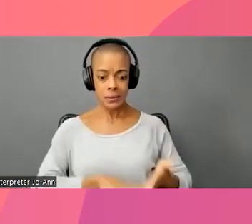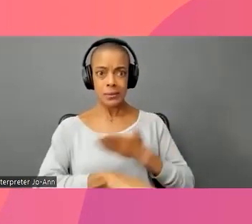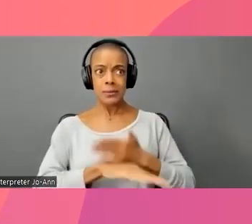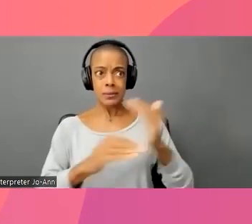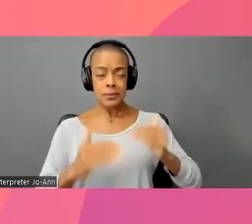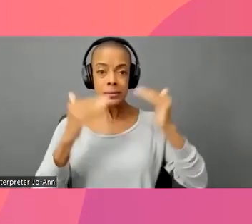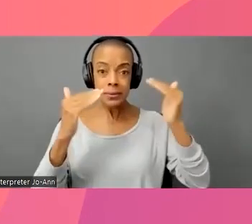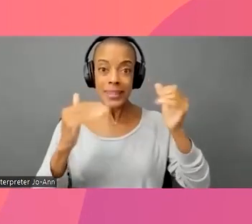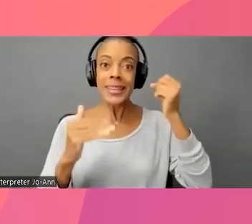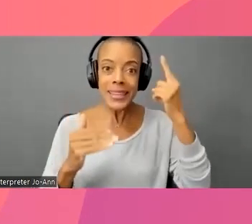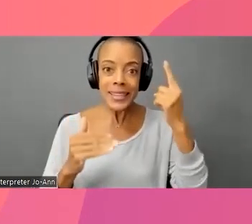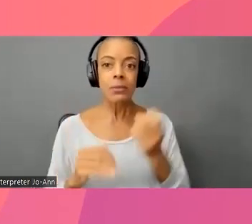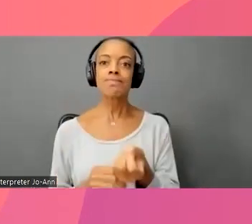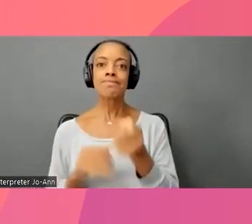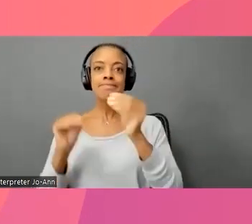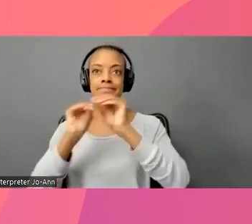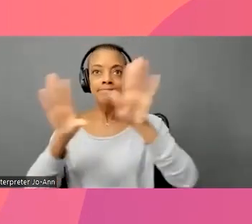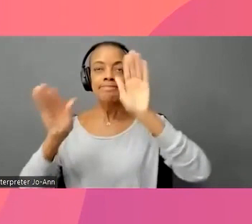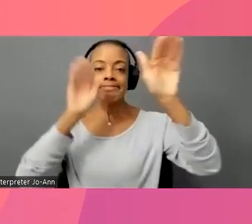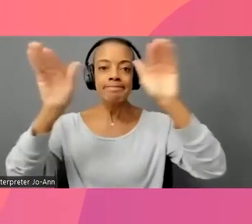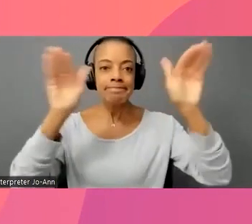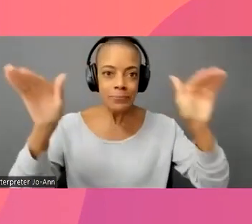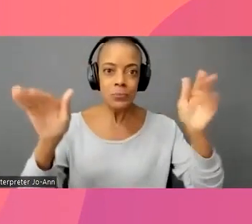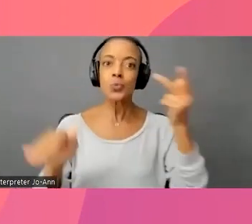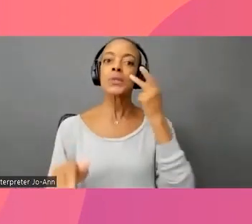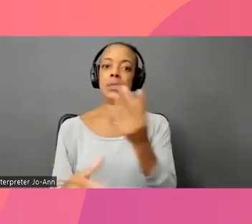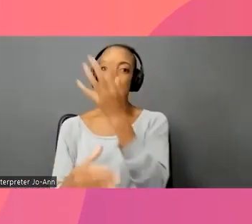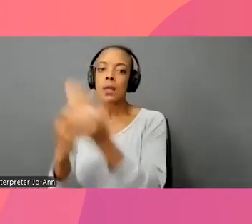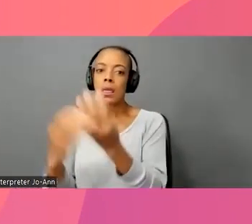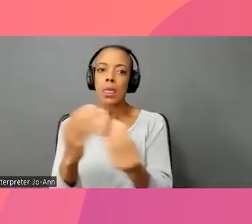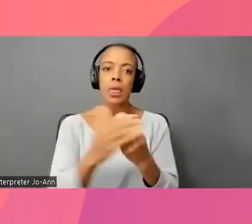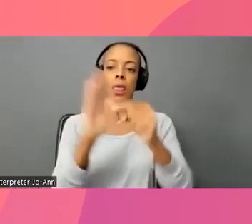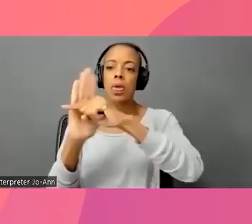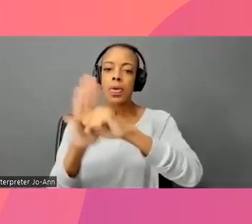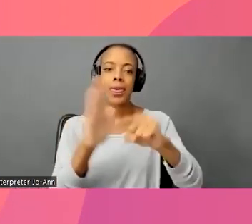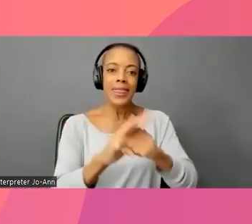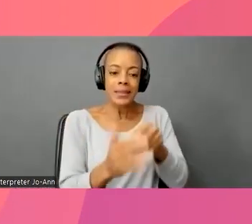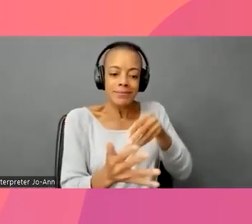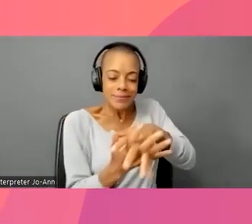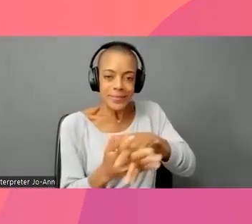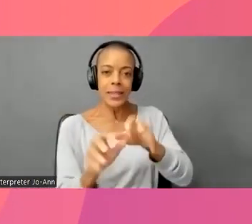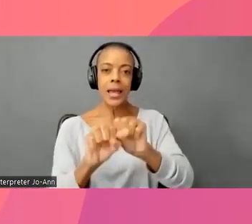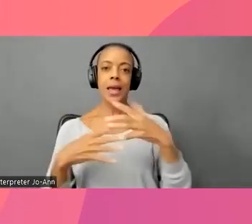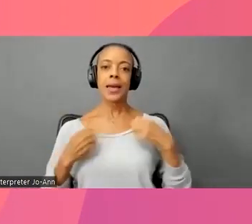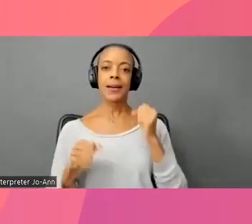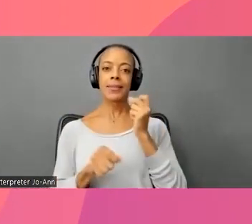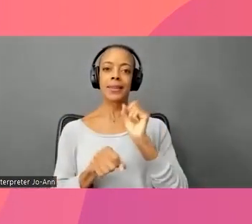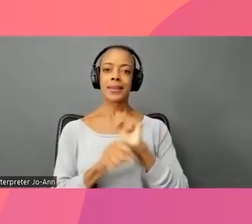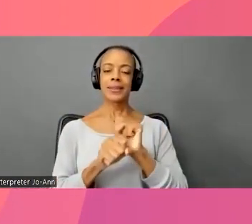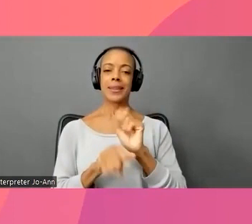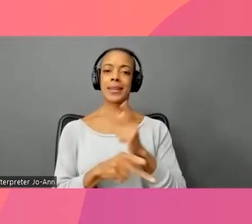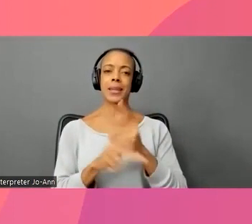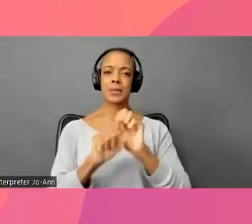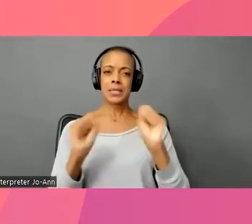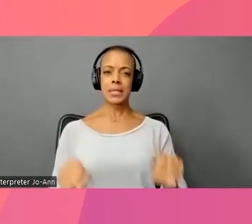understood the inequities that were embedded within the healthcare and rehabilitation system. I never understood why people in